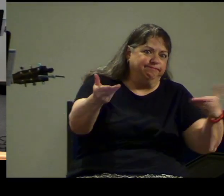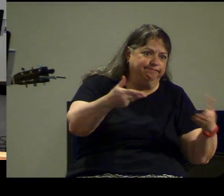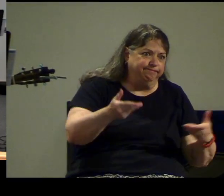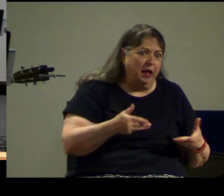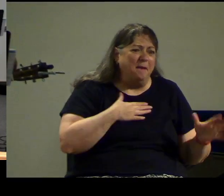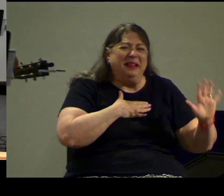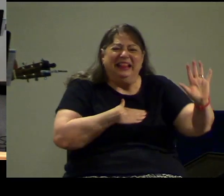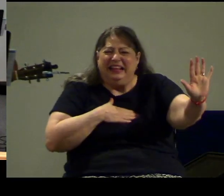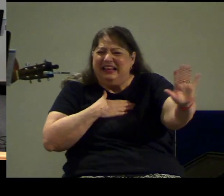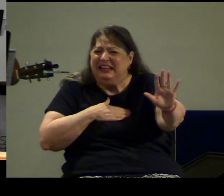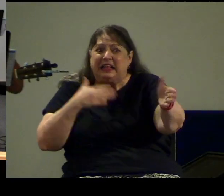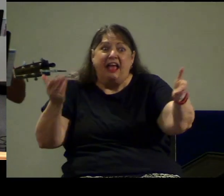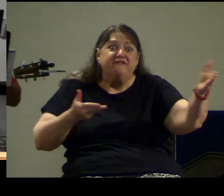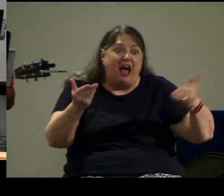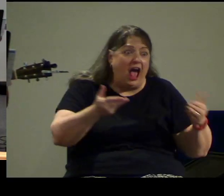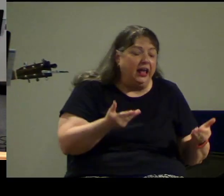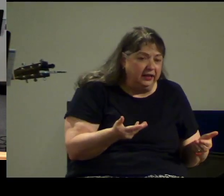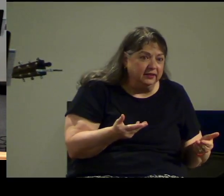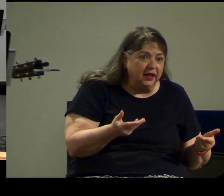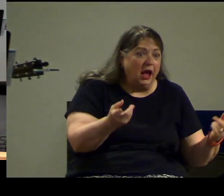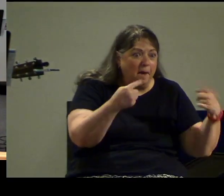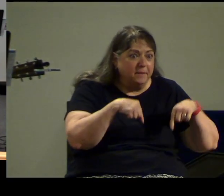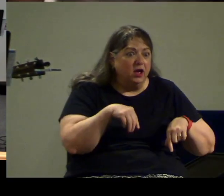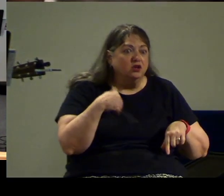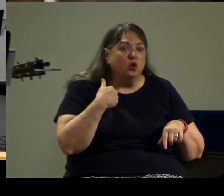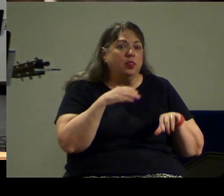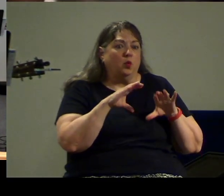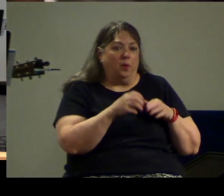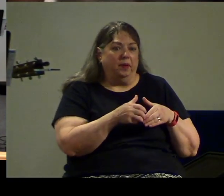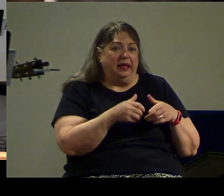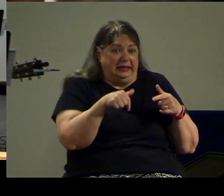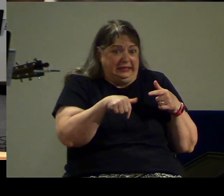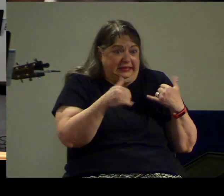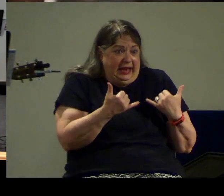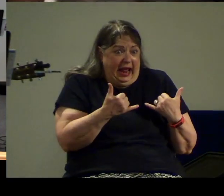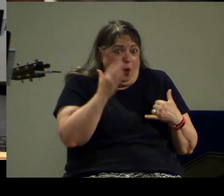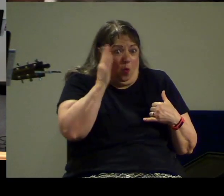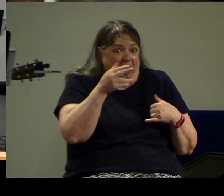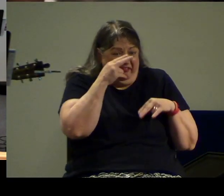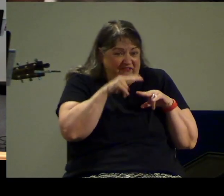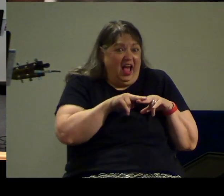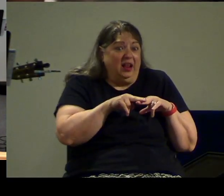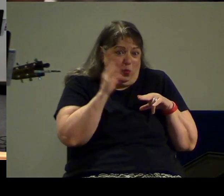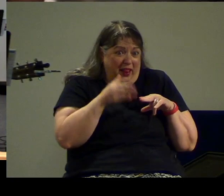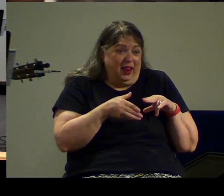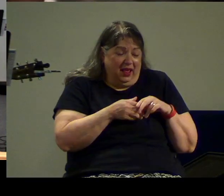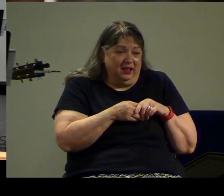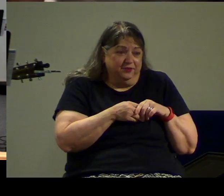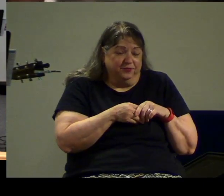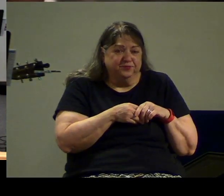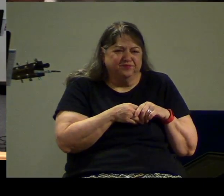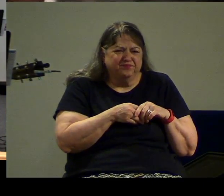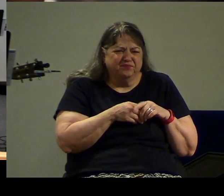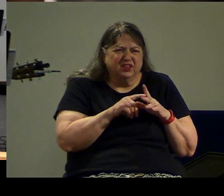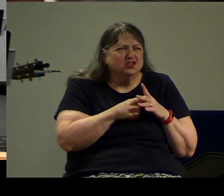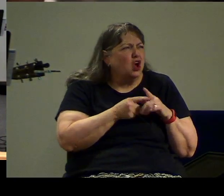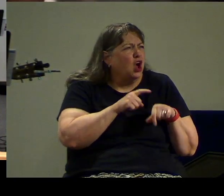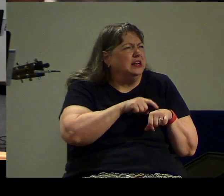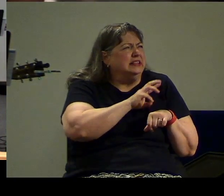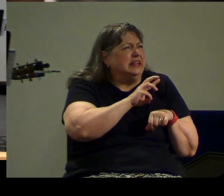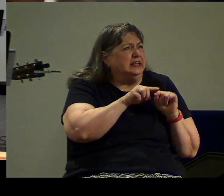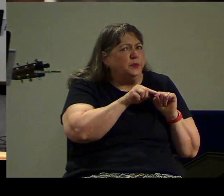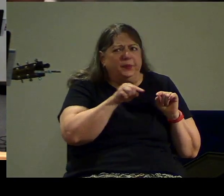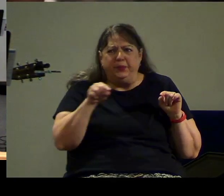please, please invite them. We're going to have a really fun night tonight. And we start at 6 and we end at